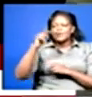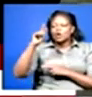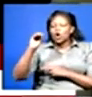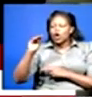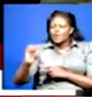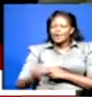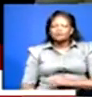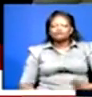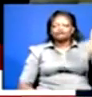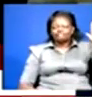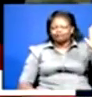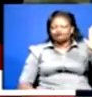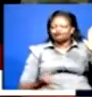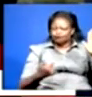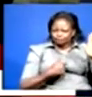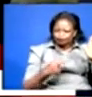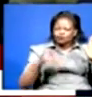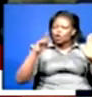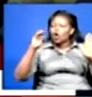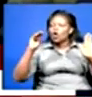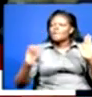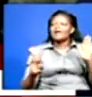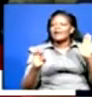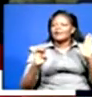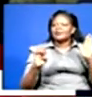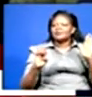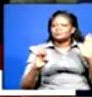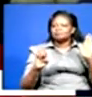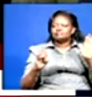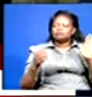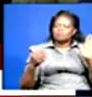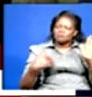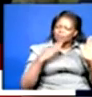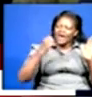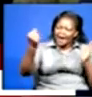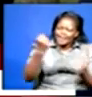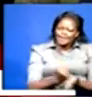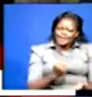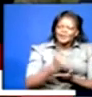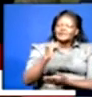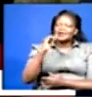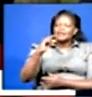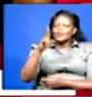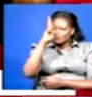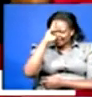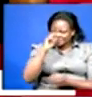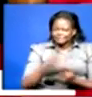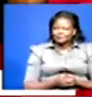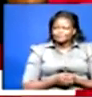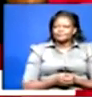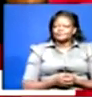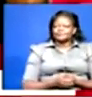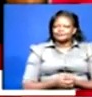I, Japheth Koome Chebere, having been appointed the Inspector General of Police.